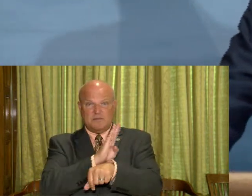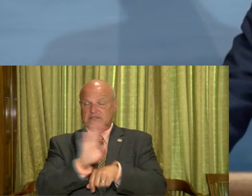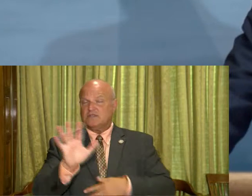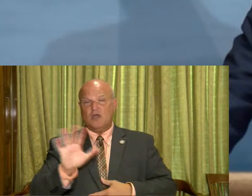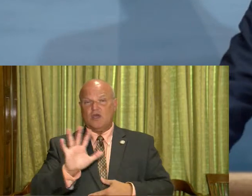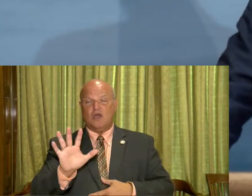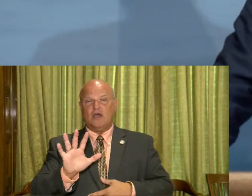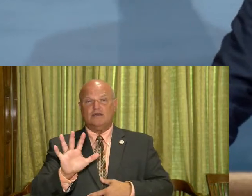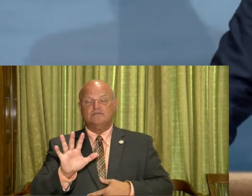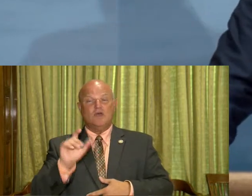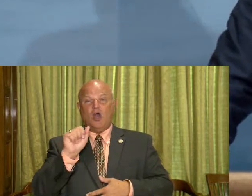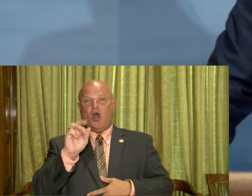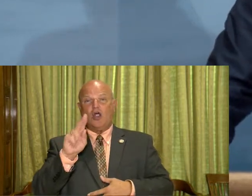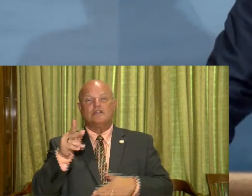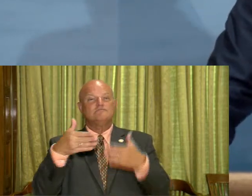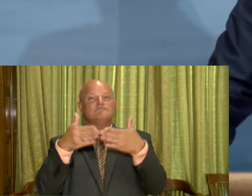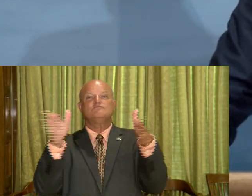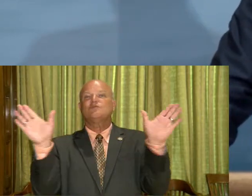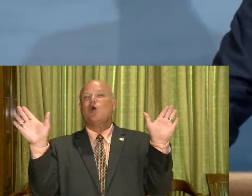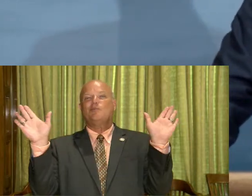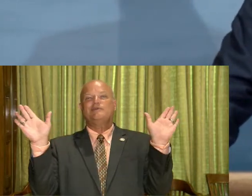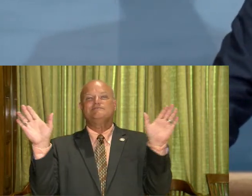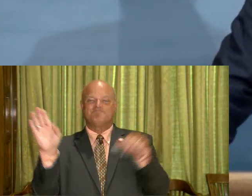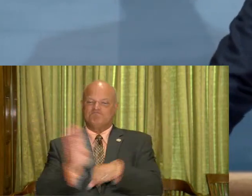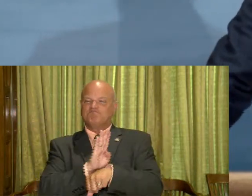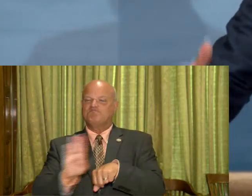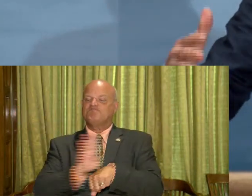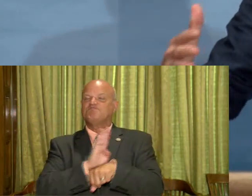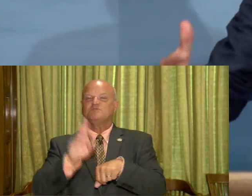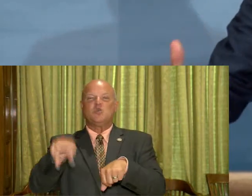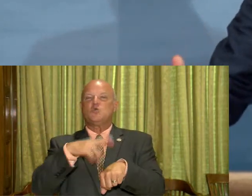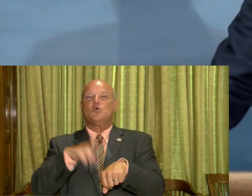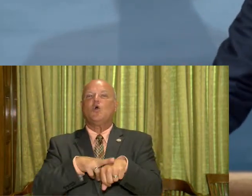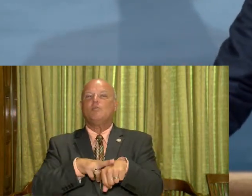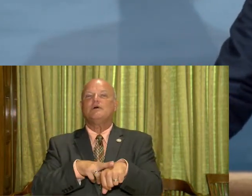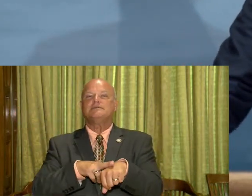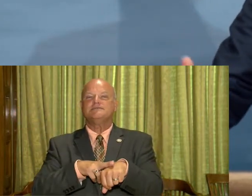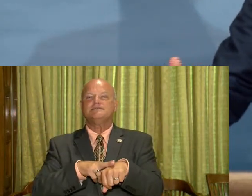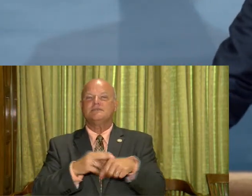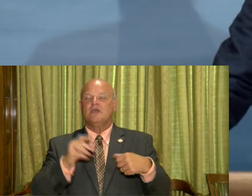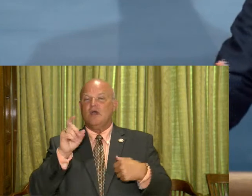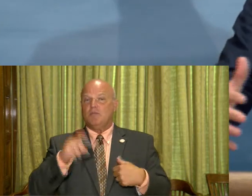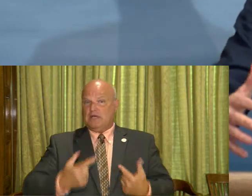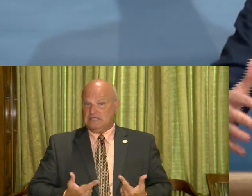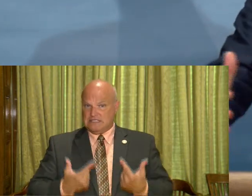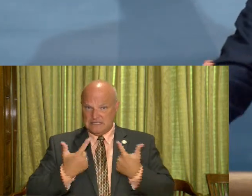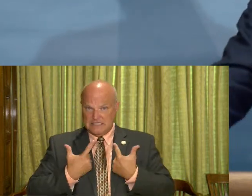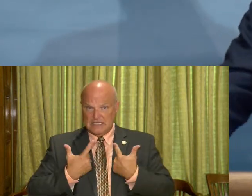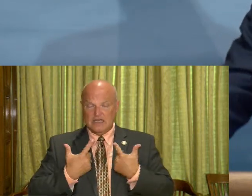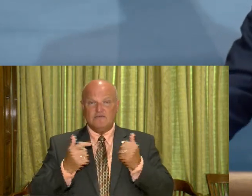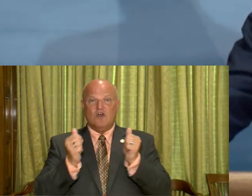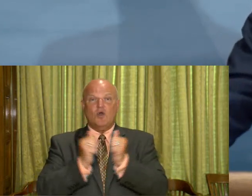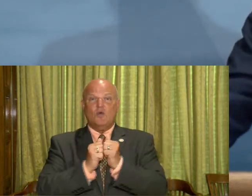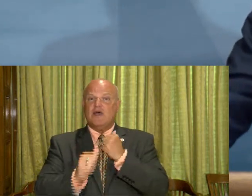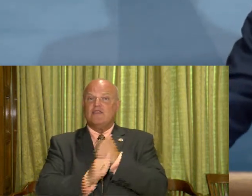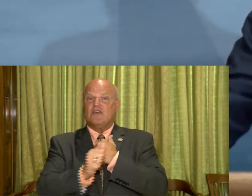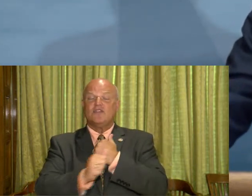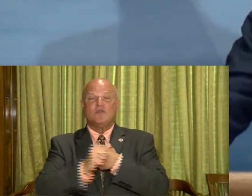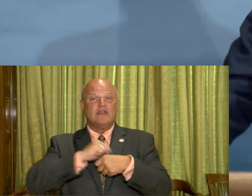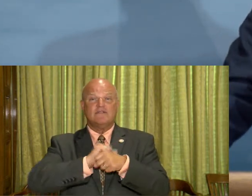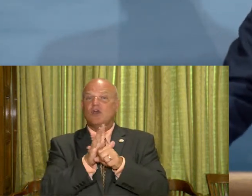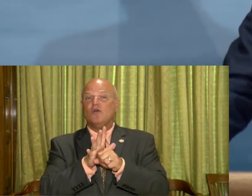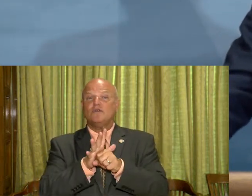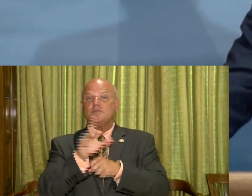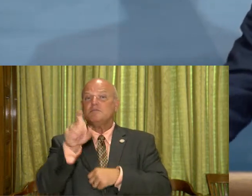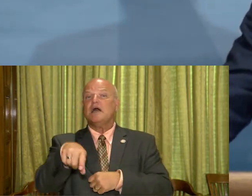are wide open in Arkansas. We're going to be doing business in Arkansas. We have to live with the threat of the